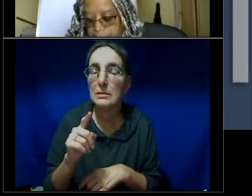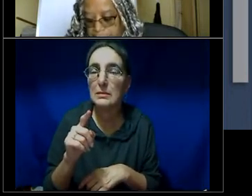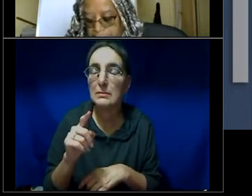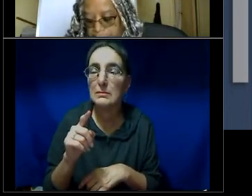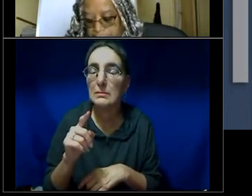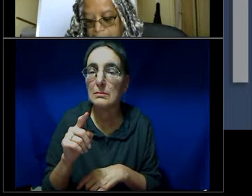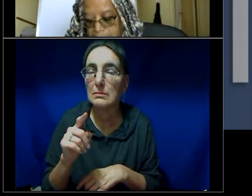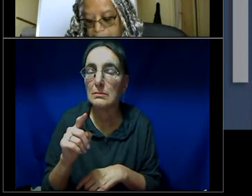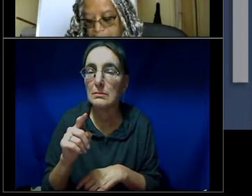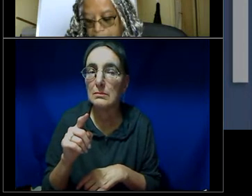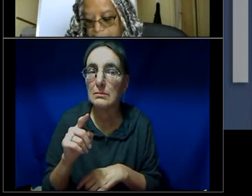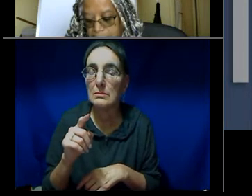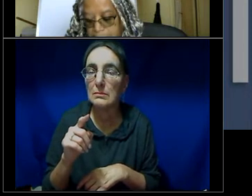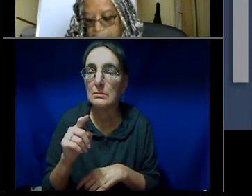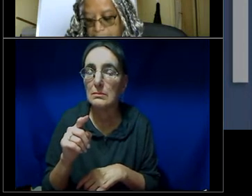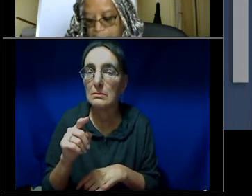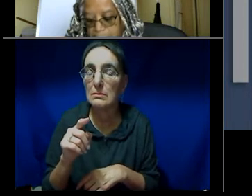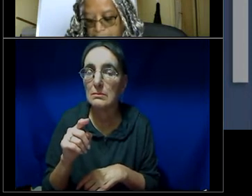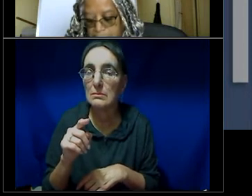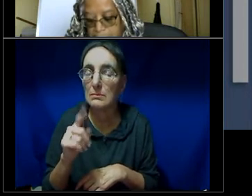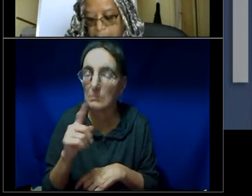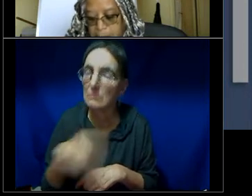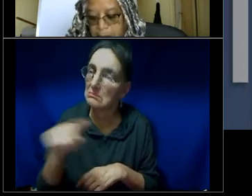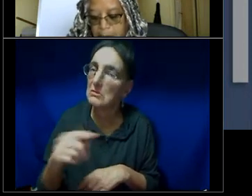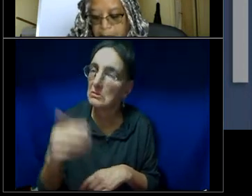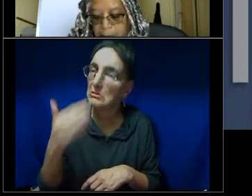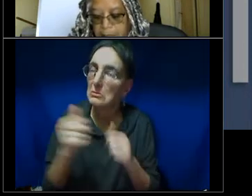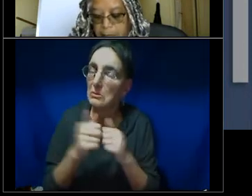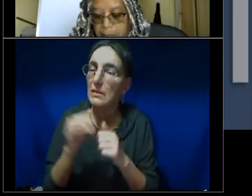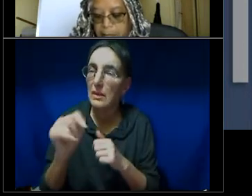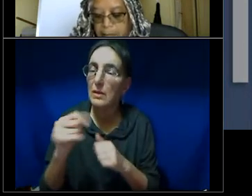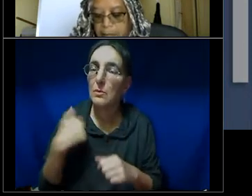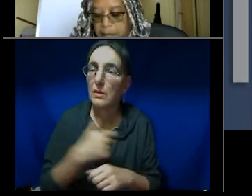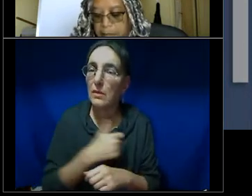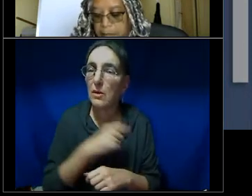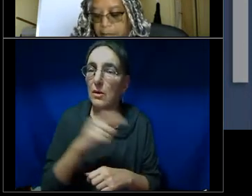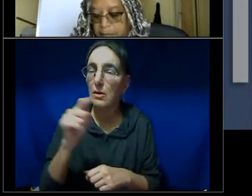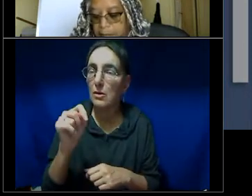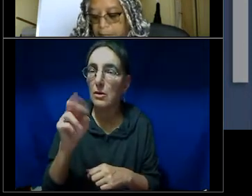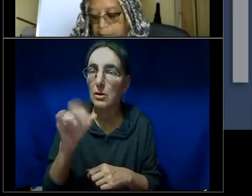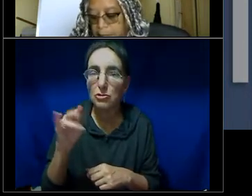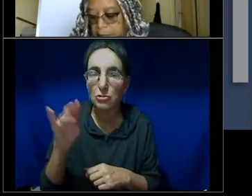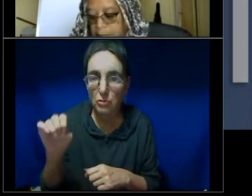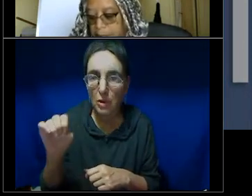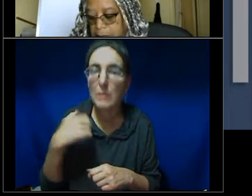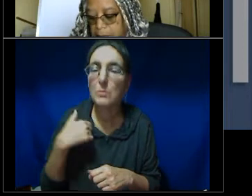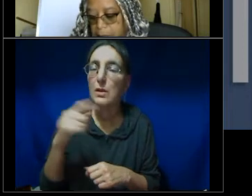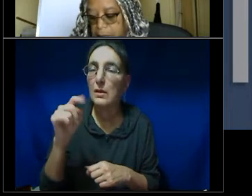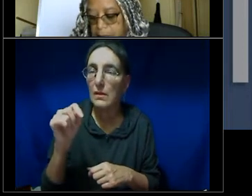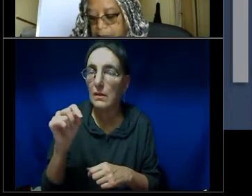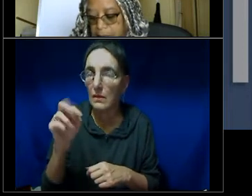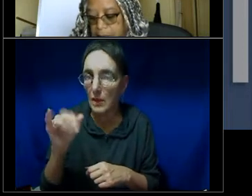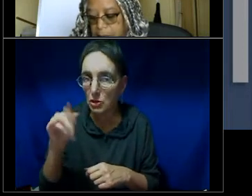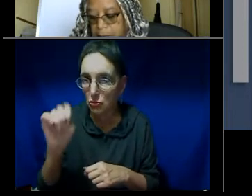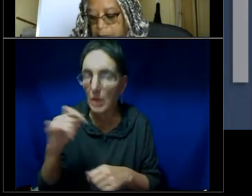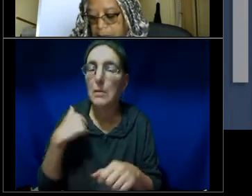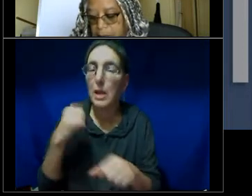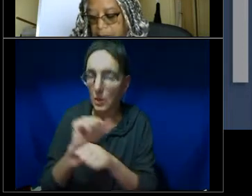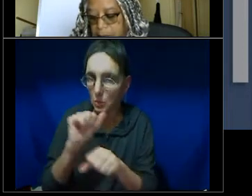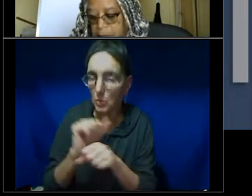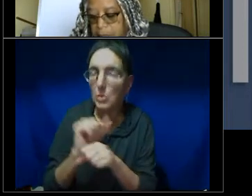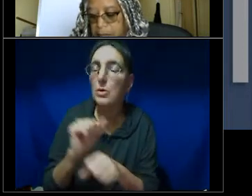they are good with us. They, you know, with our tribe, with the tribe that I work for. They have been